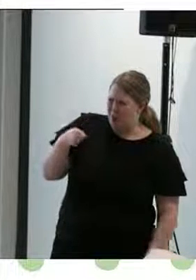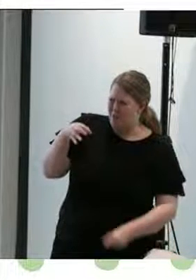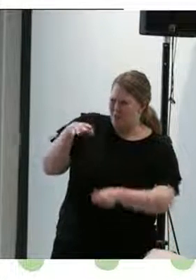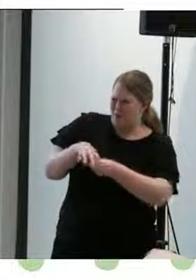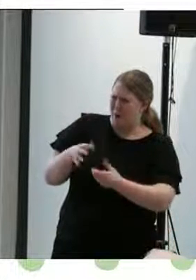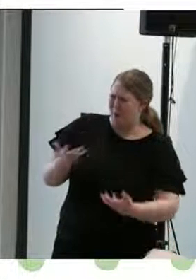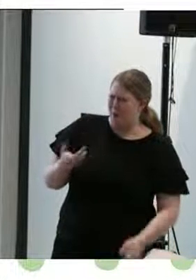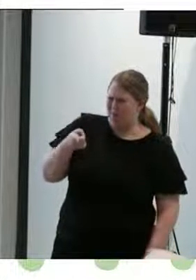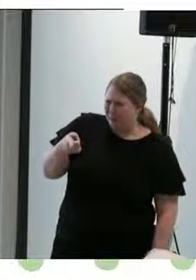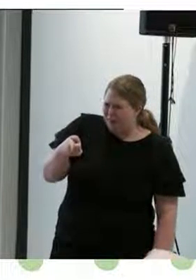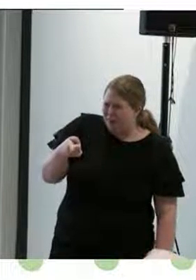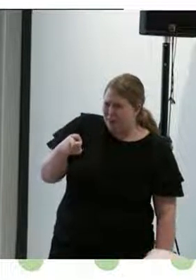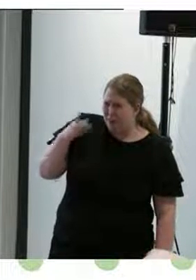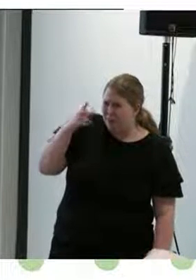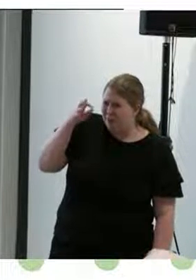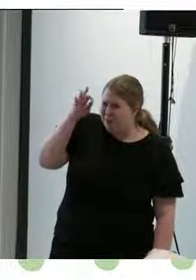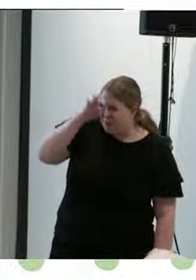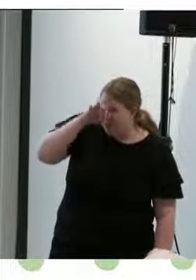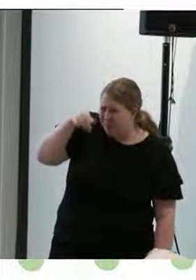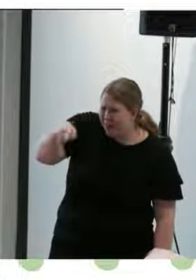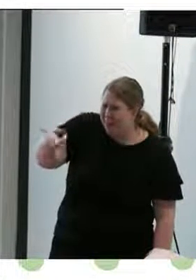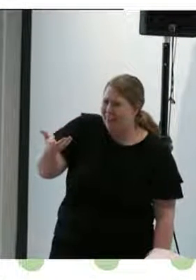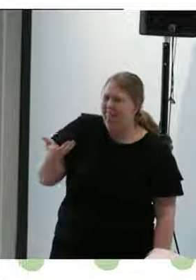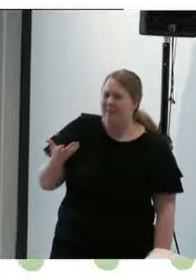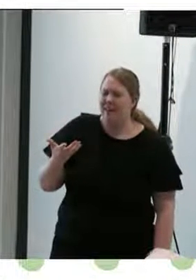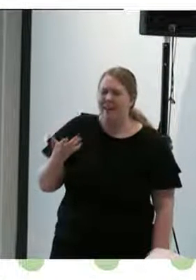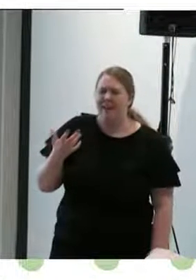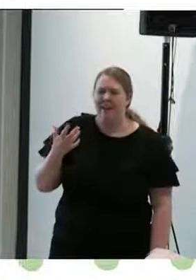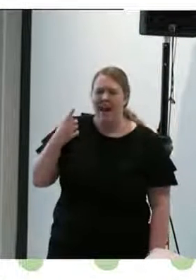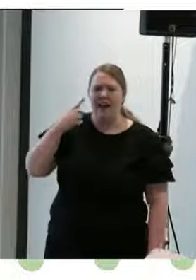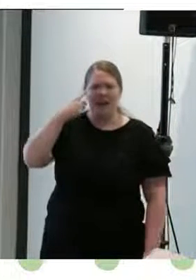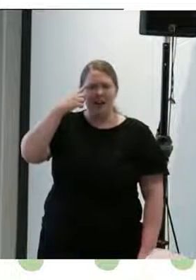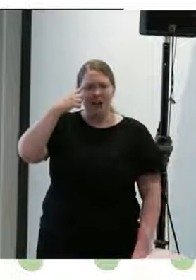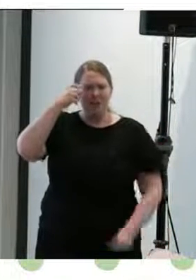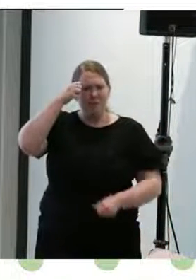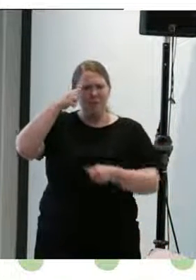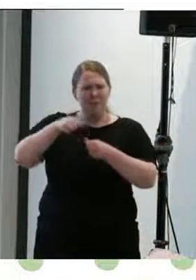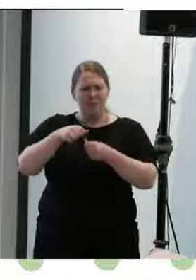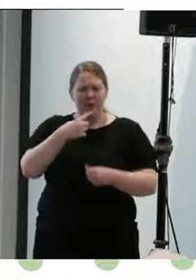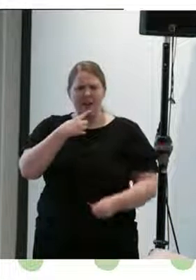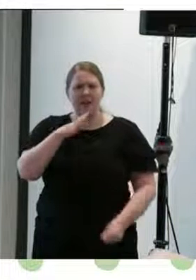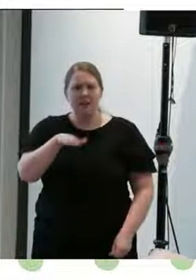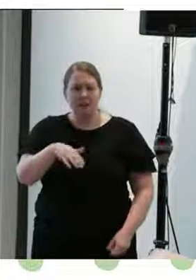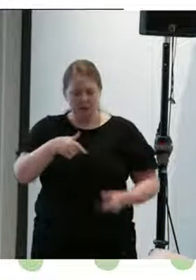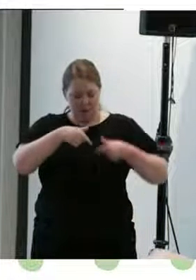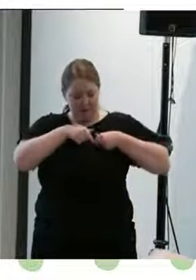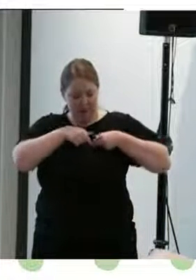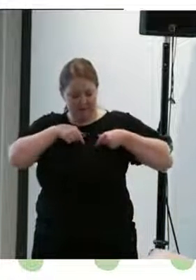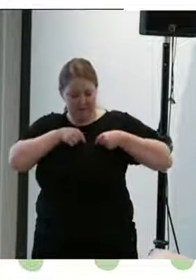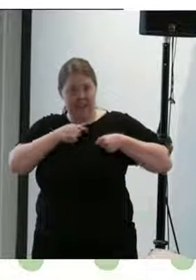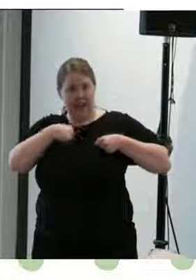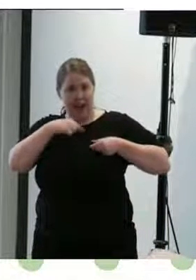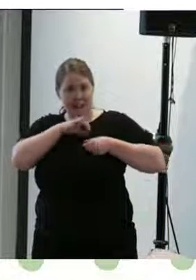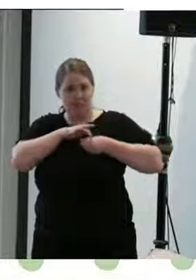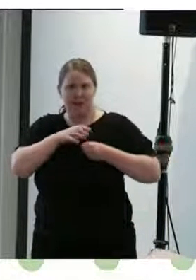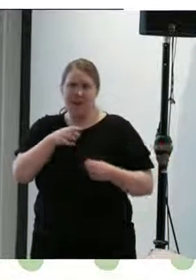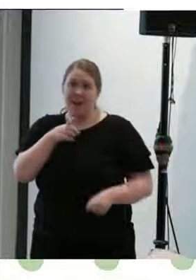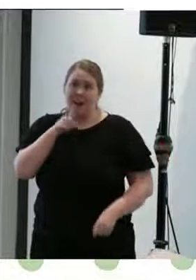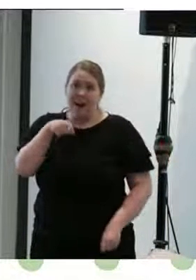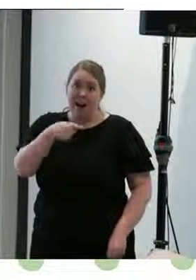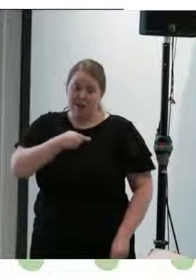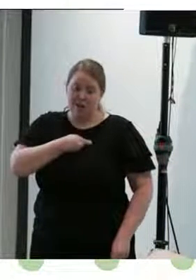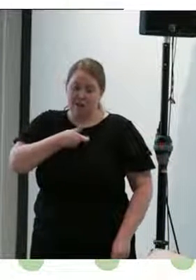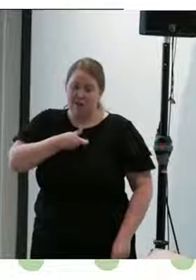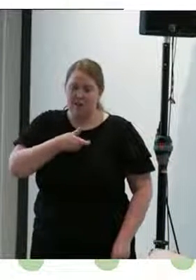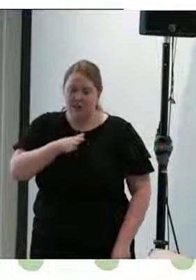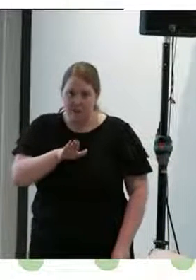Like, really? And I remember saying to someone like, oh yeah, I had an I voted sticker on. I was like, I should take this off, haha. And they're